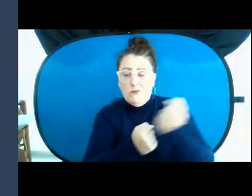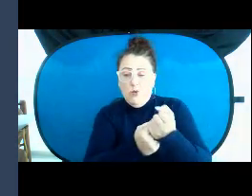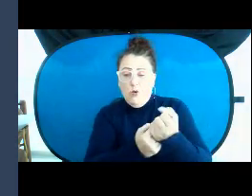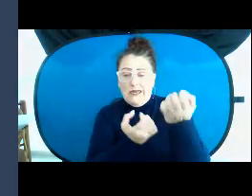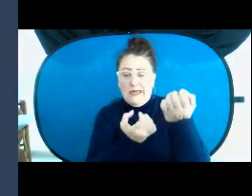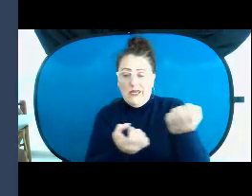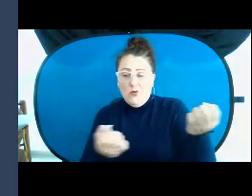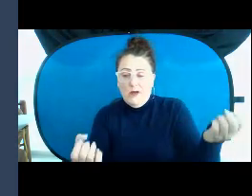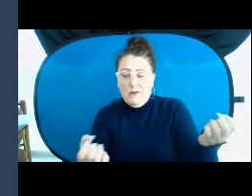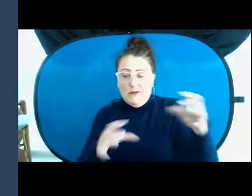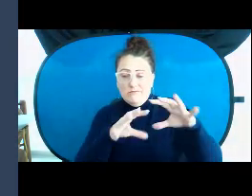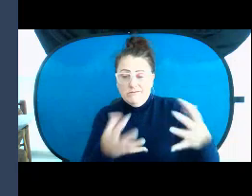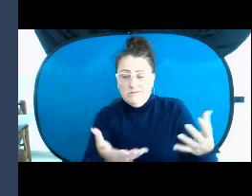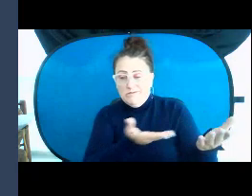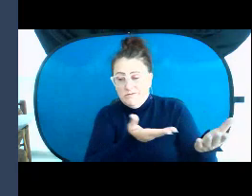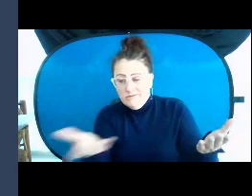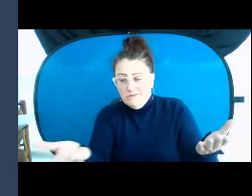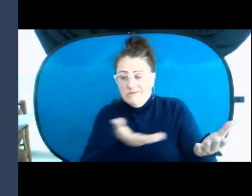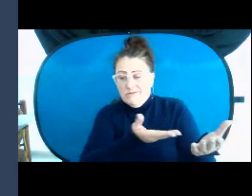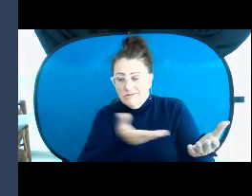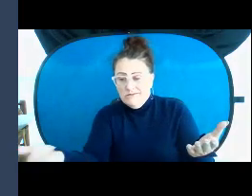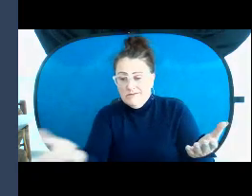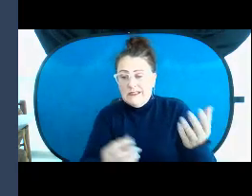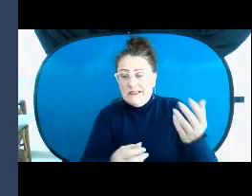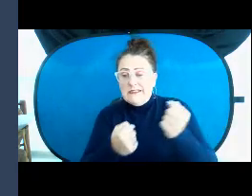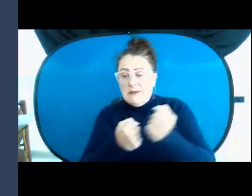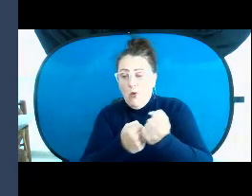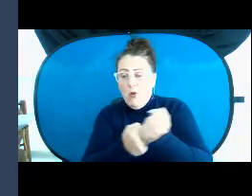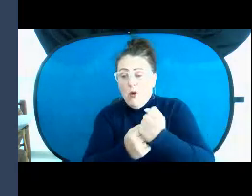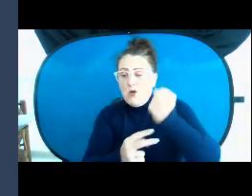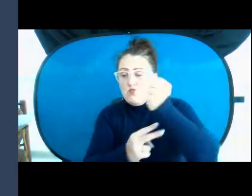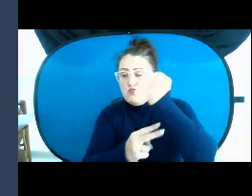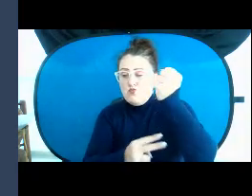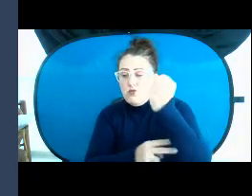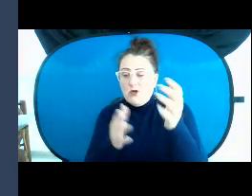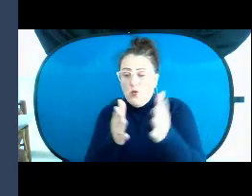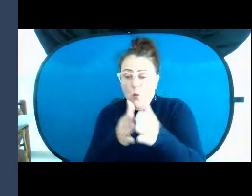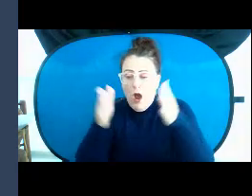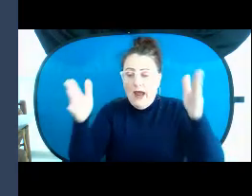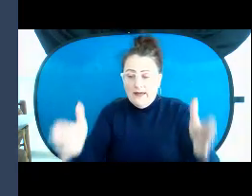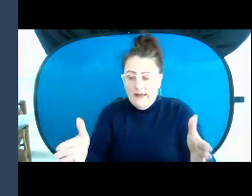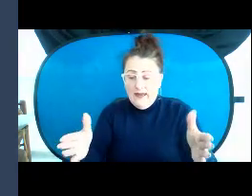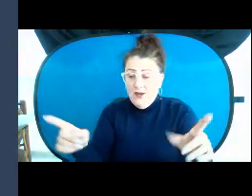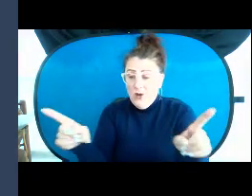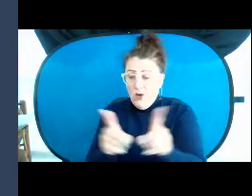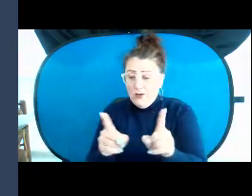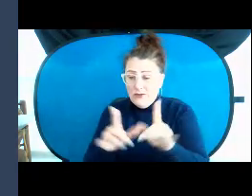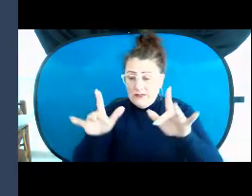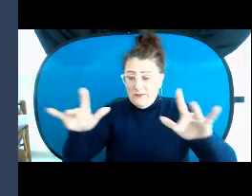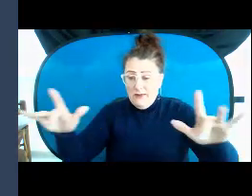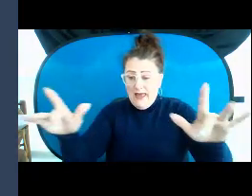drive piles into the riverbed to support the bridge widening. They will also provide room for the contractor to work around existing